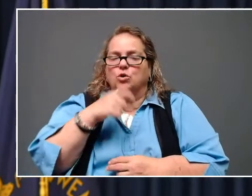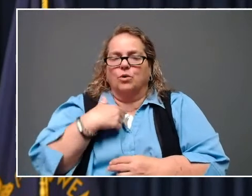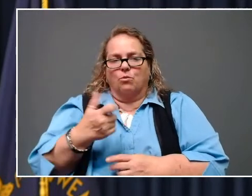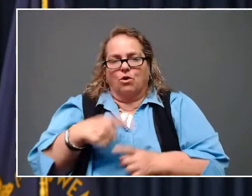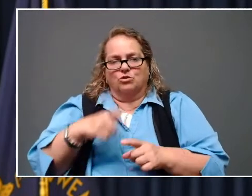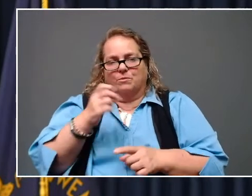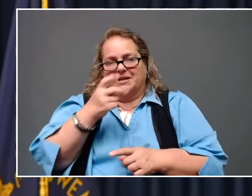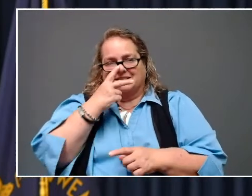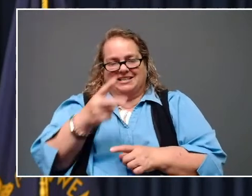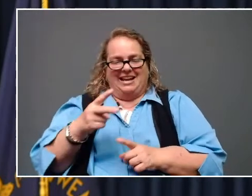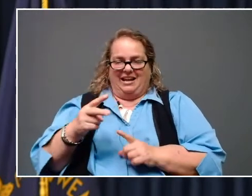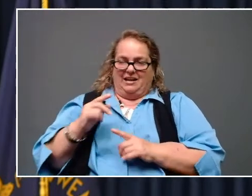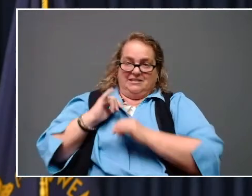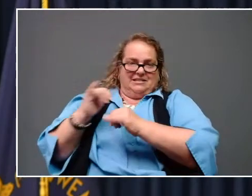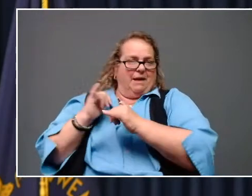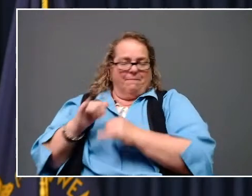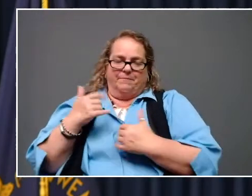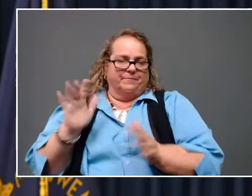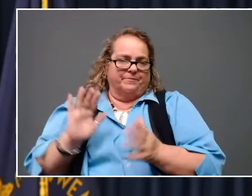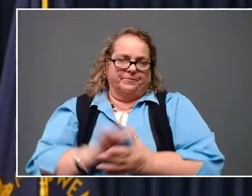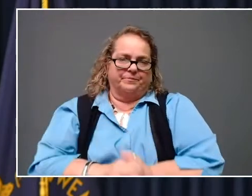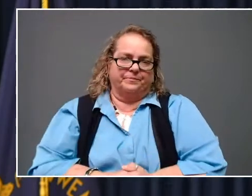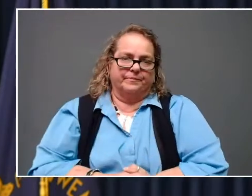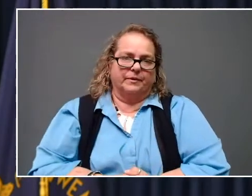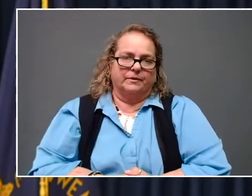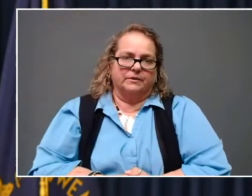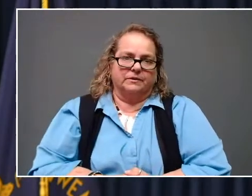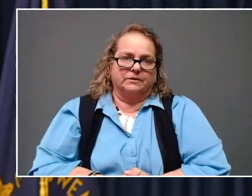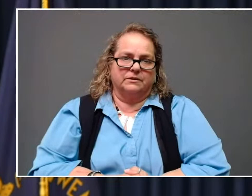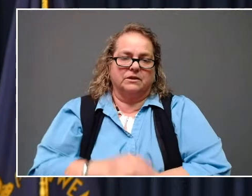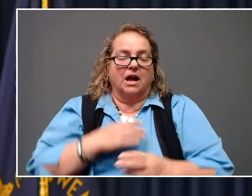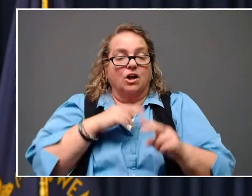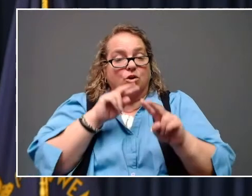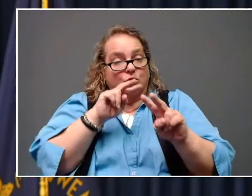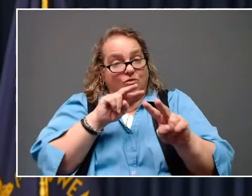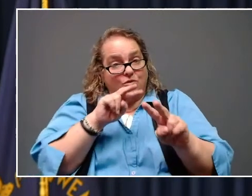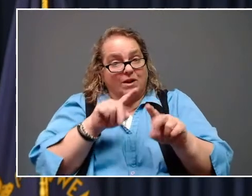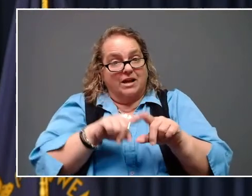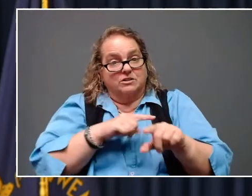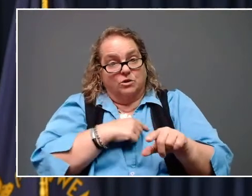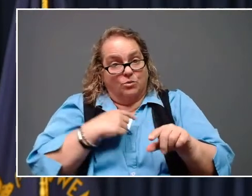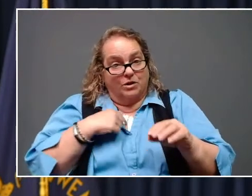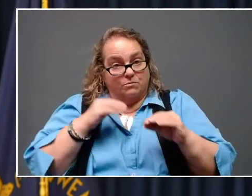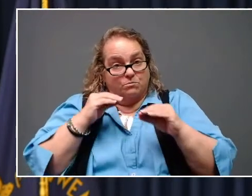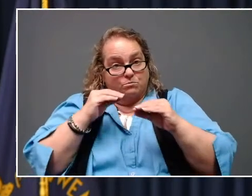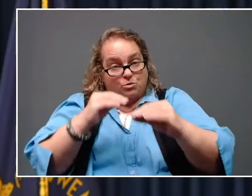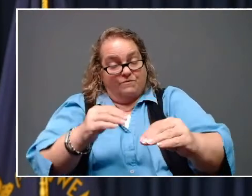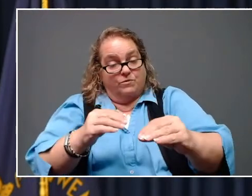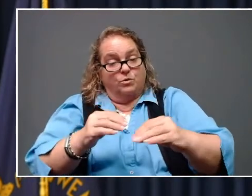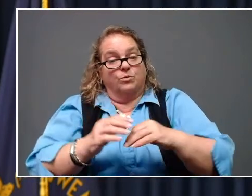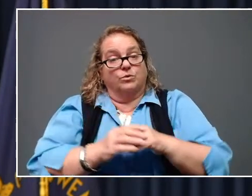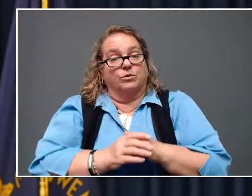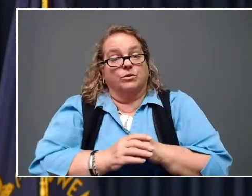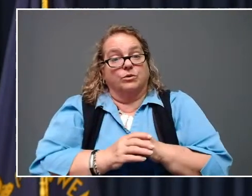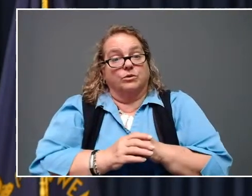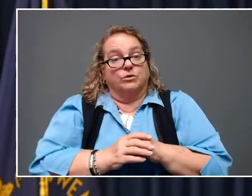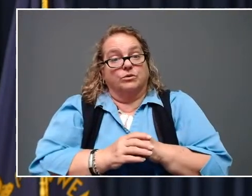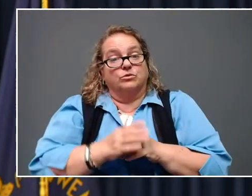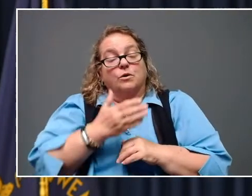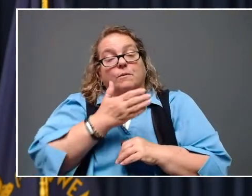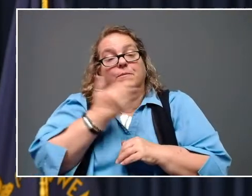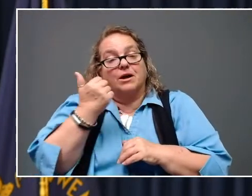as. So I look forward as we move forward to better and